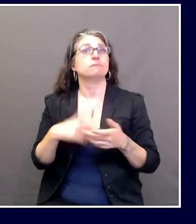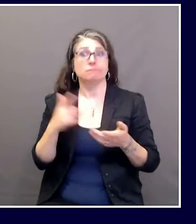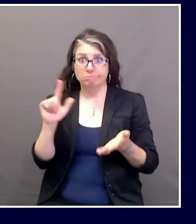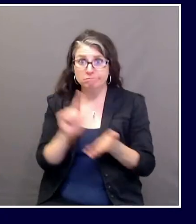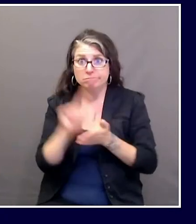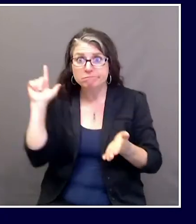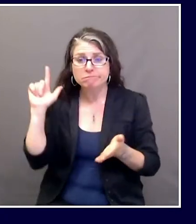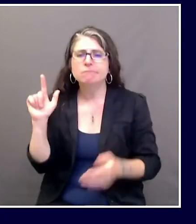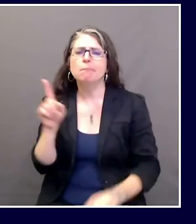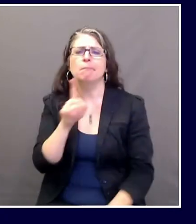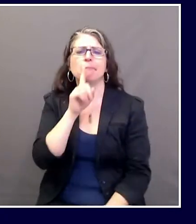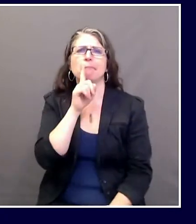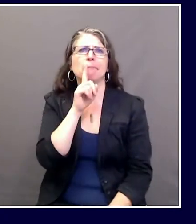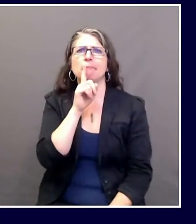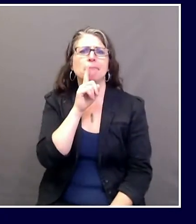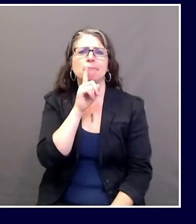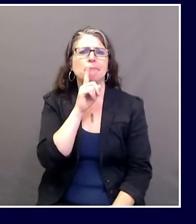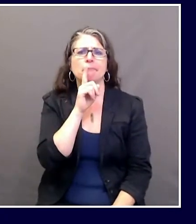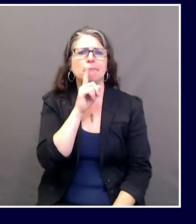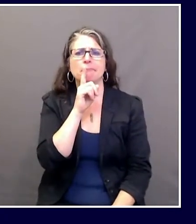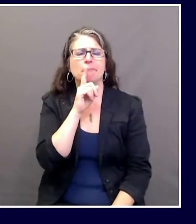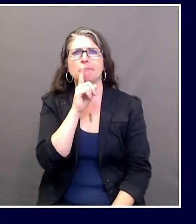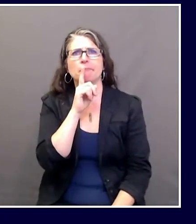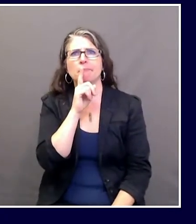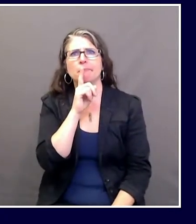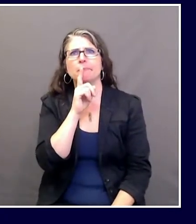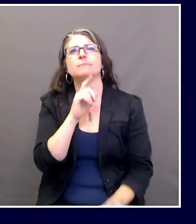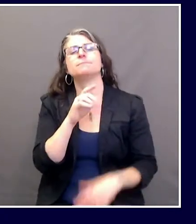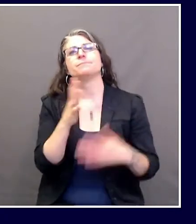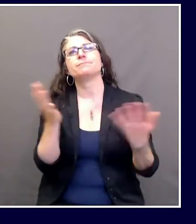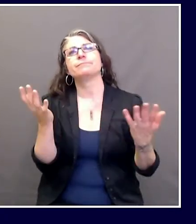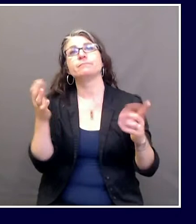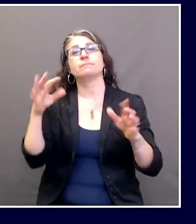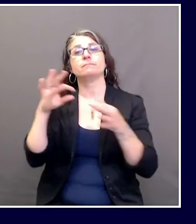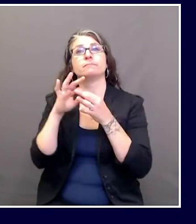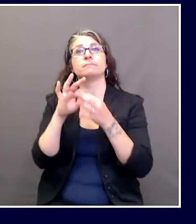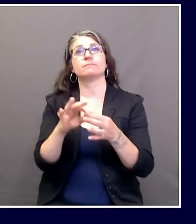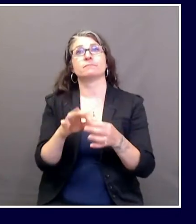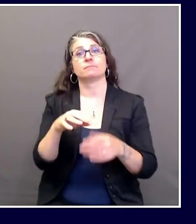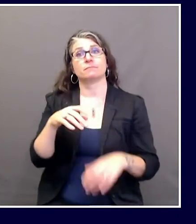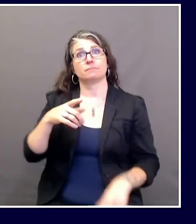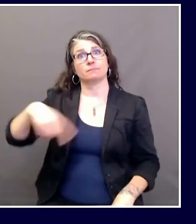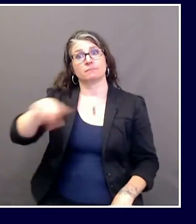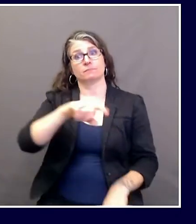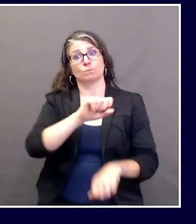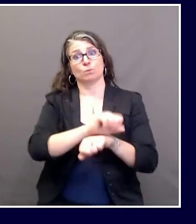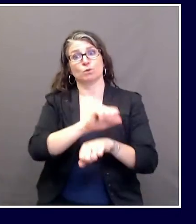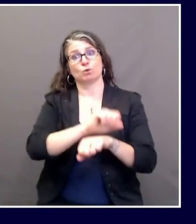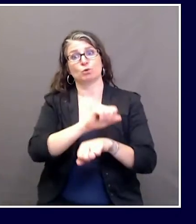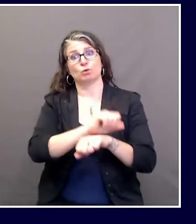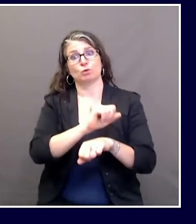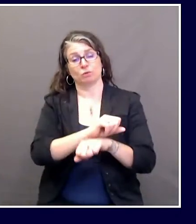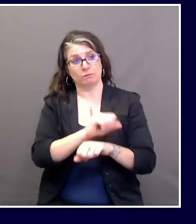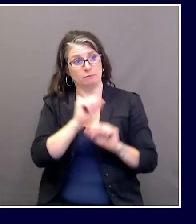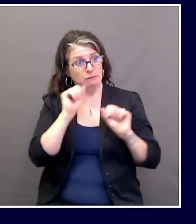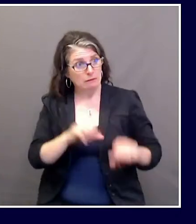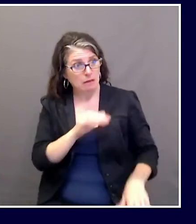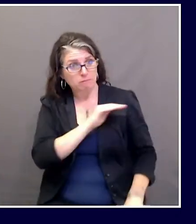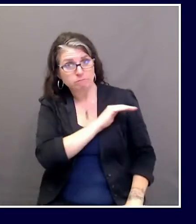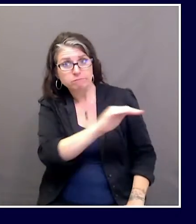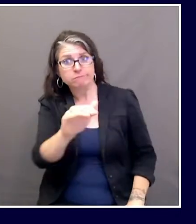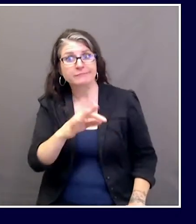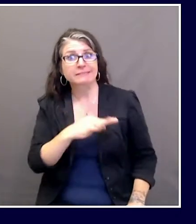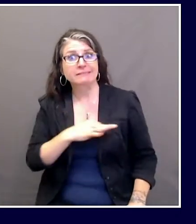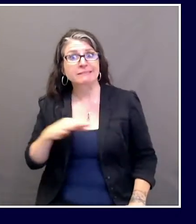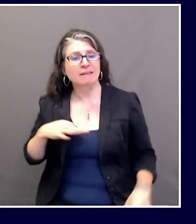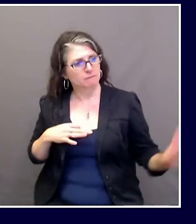ask about vaccination, or ask of vaccination, and rules for their own employees. So there is a body of pre-existing federal